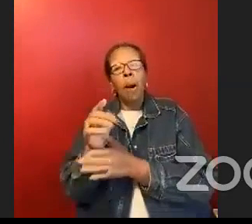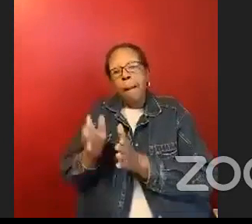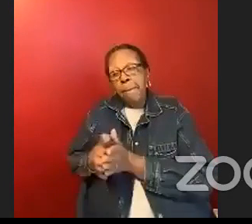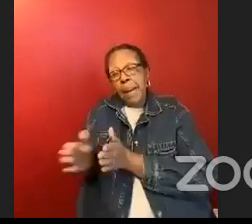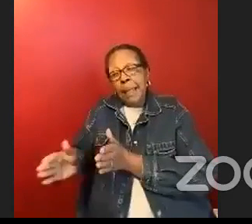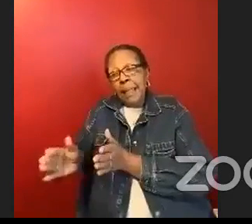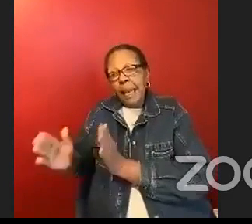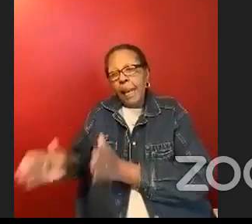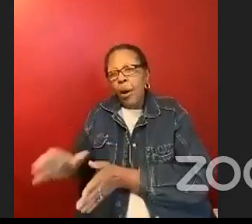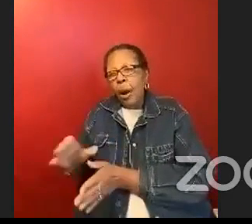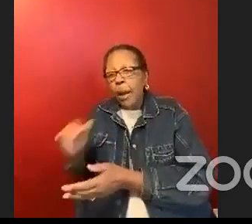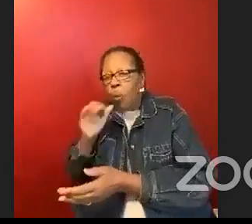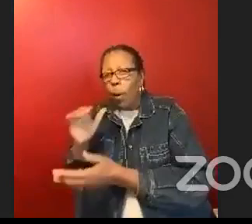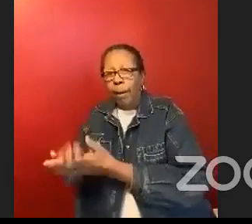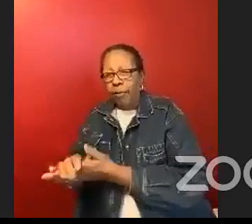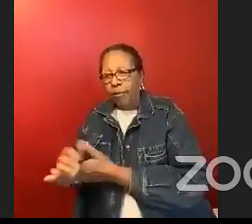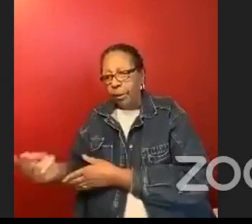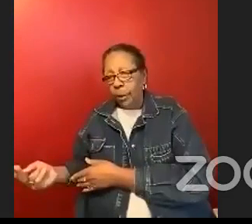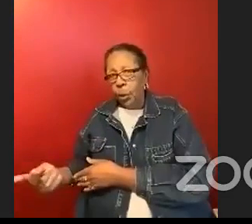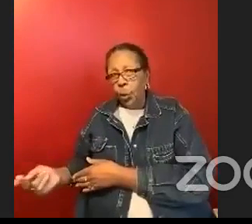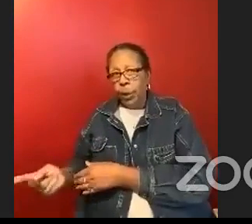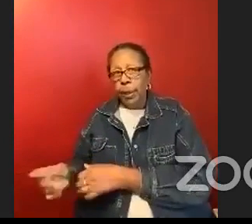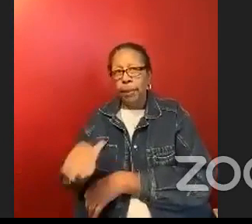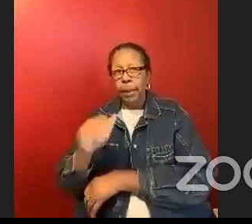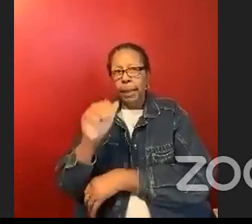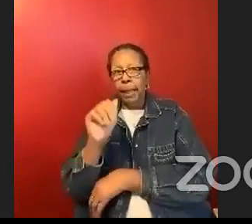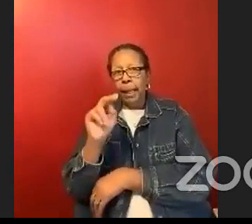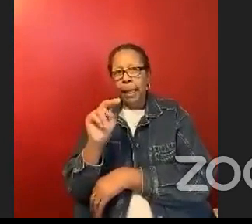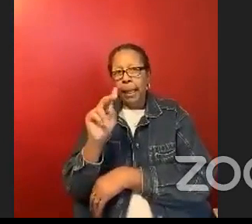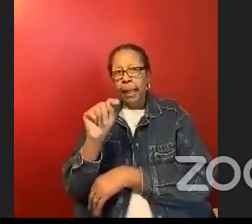his wife, Anthony and Teresa.